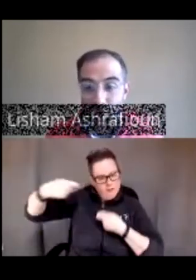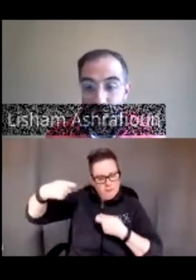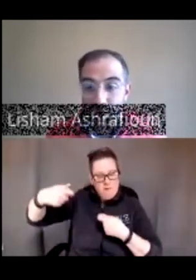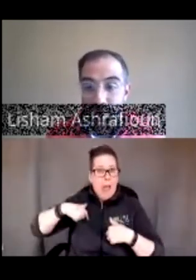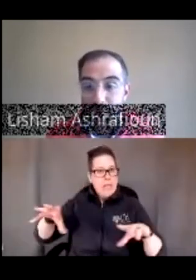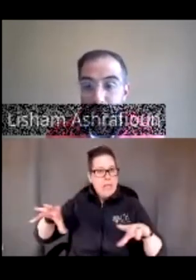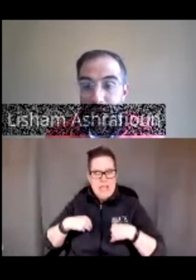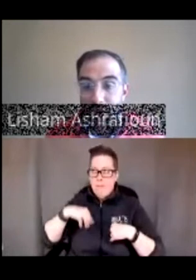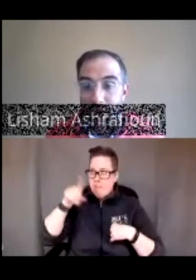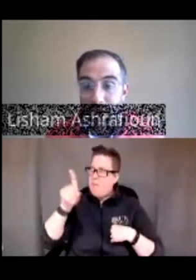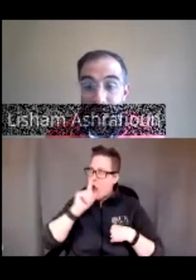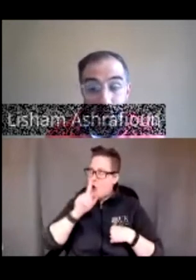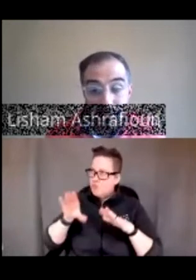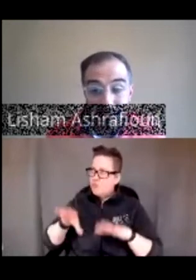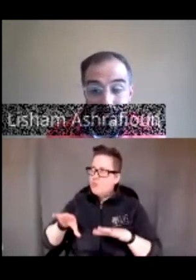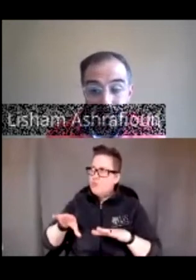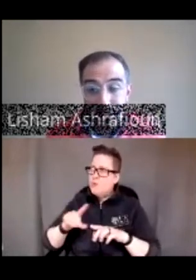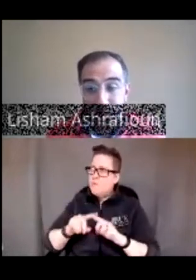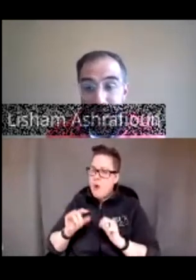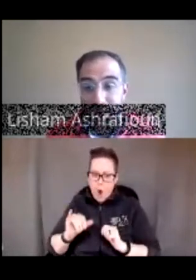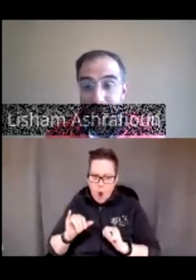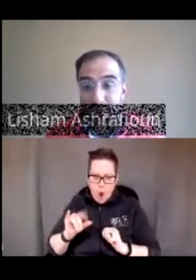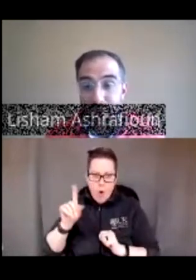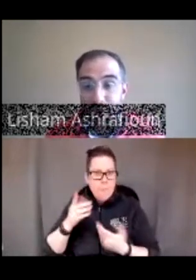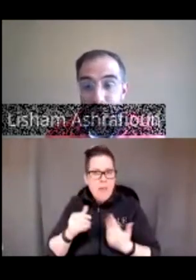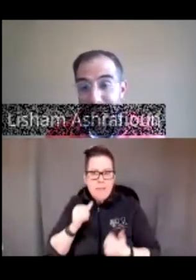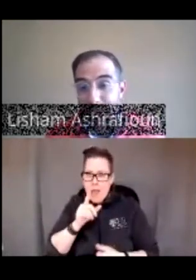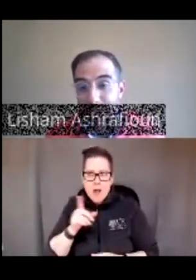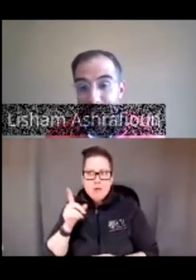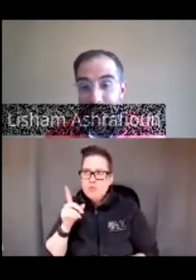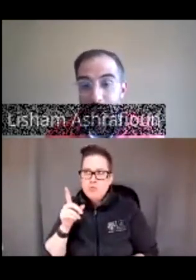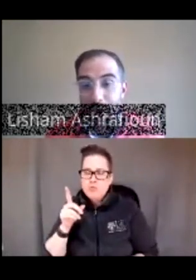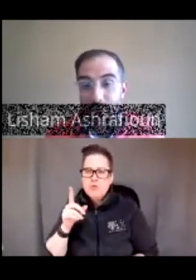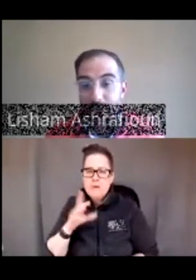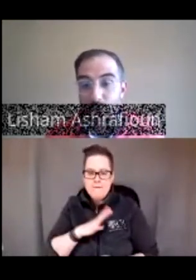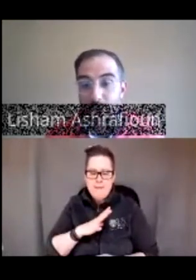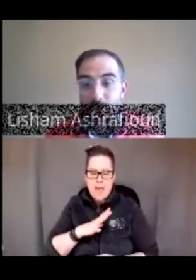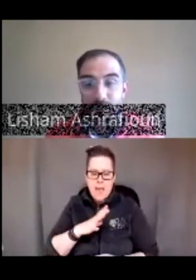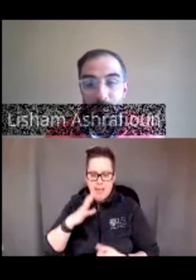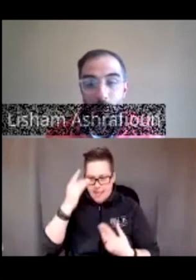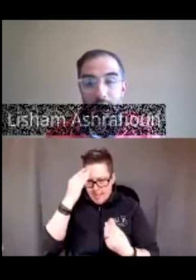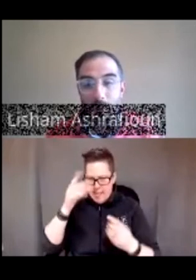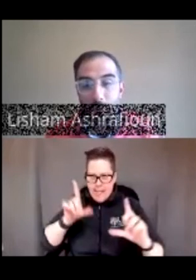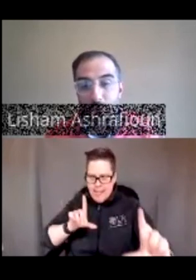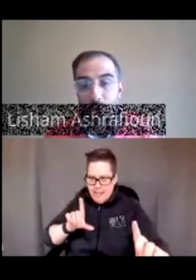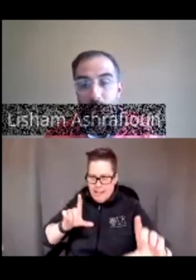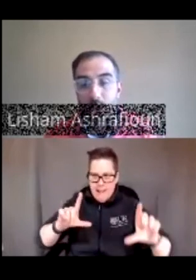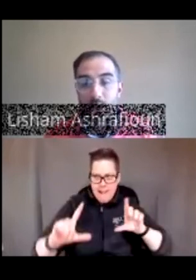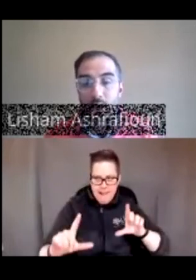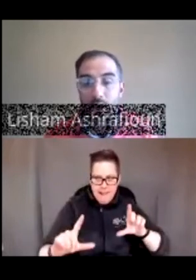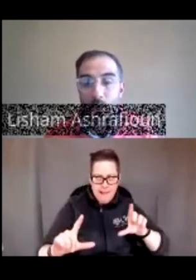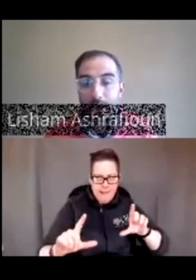be true, even though they may not be. And, they're attempting to think about situations in a more